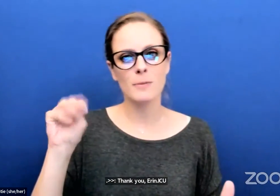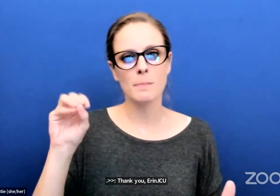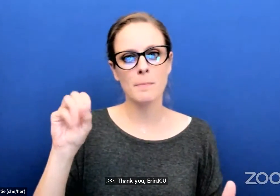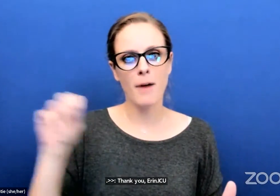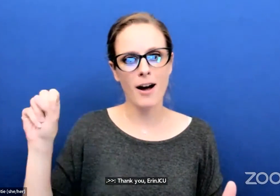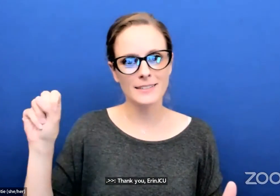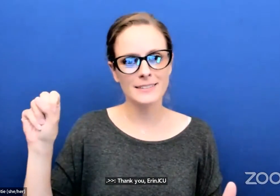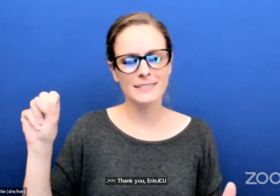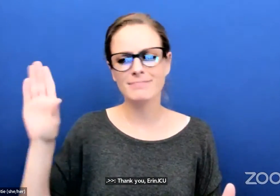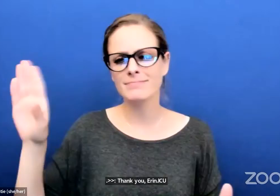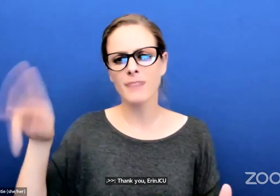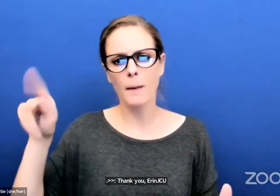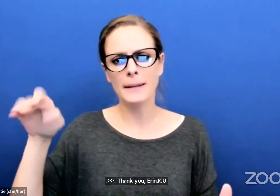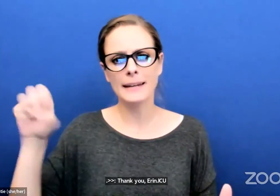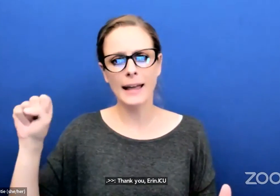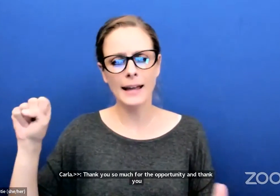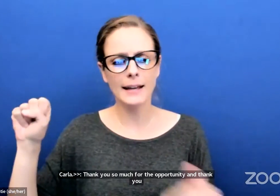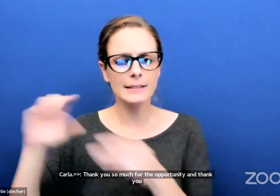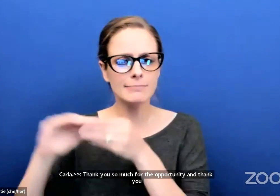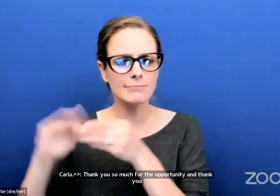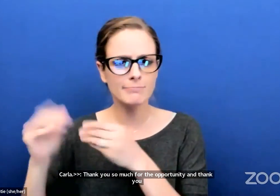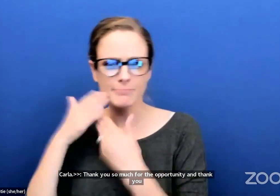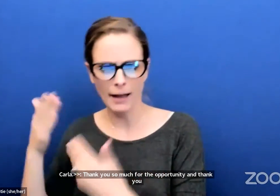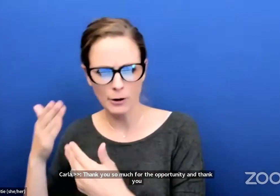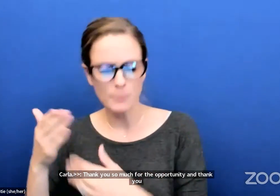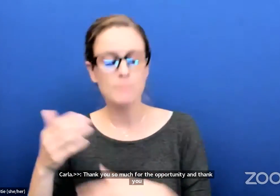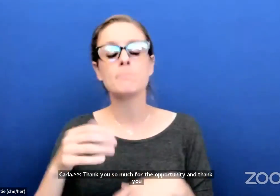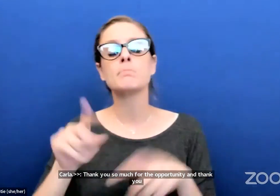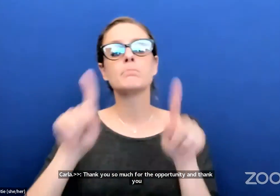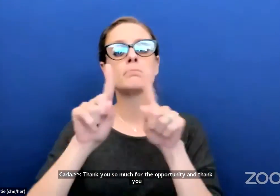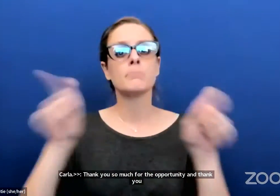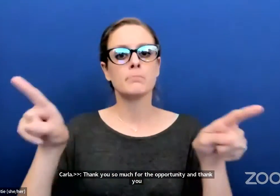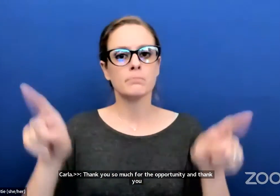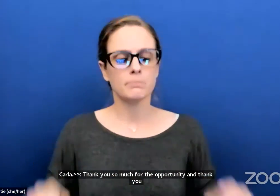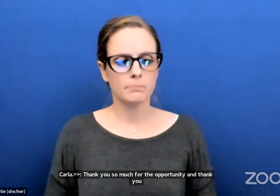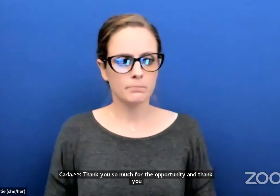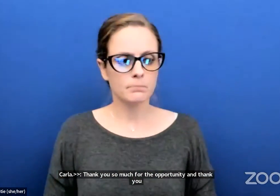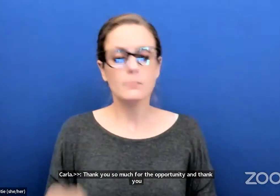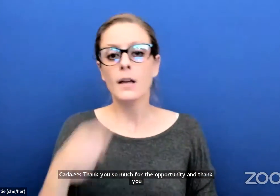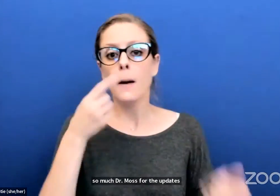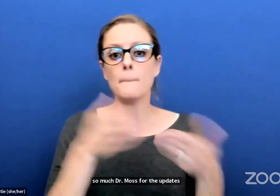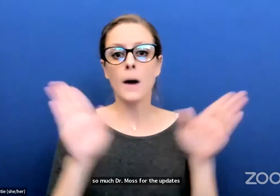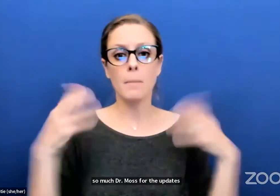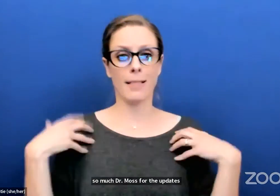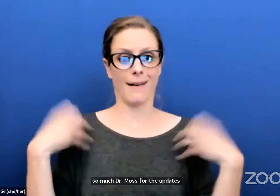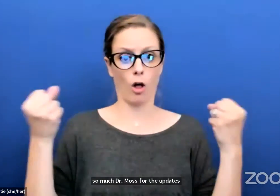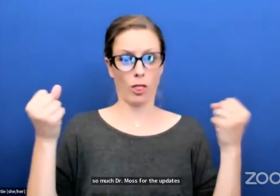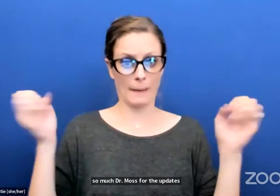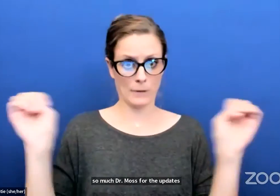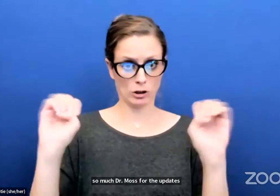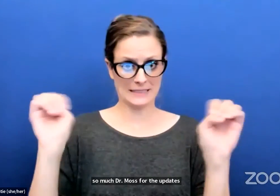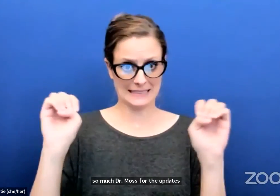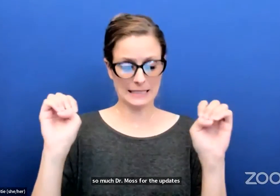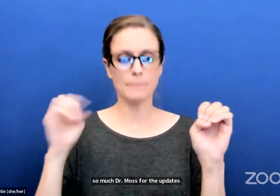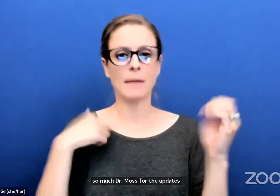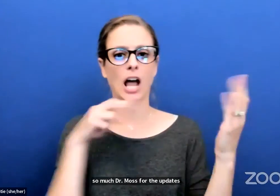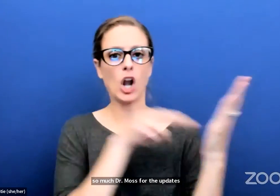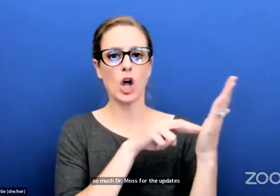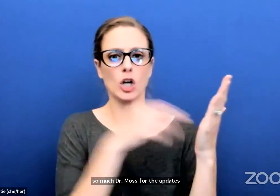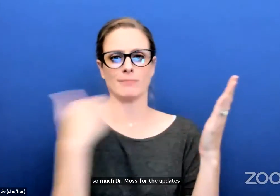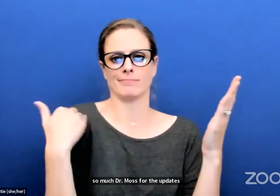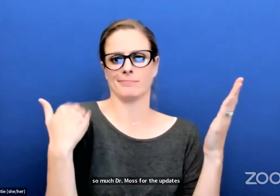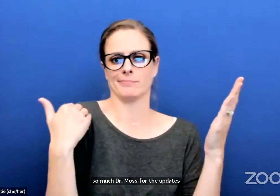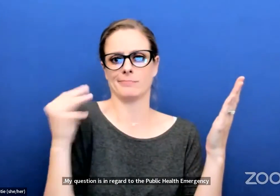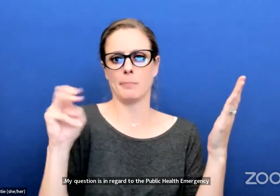for all the updates. My question is in regards to the public health emergency. And I was looking at the May revised and I